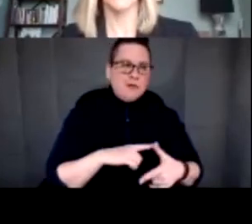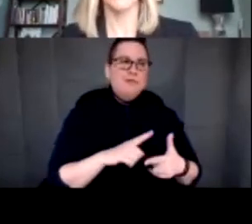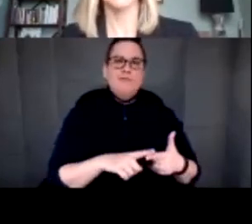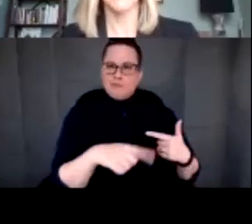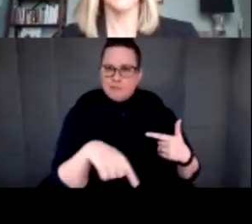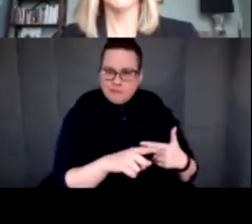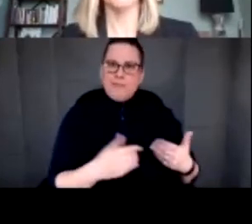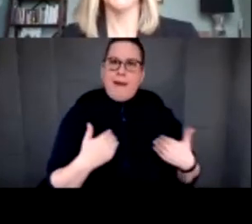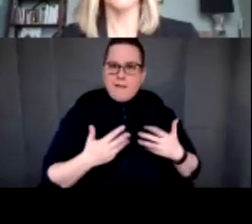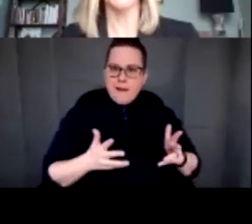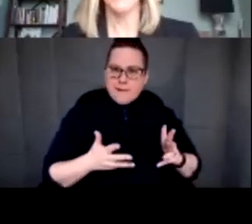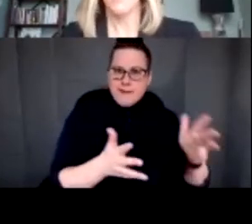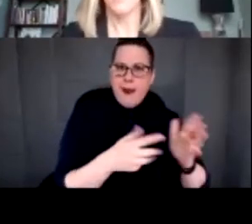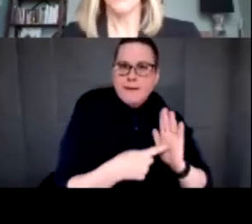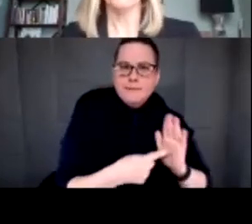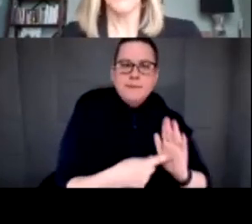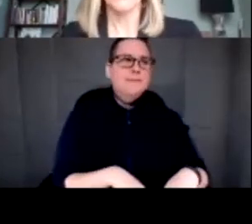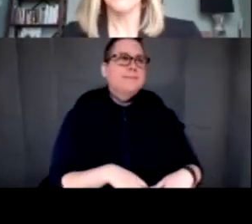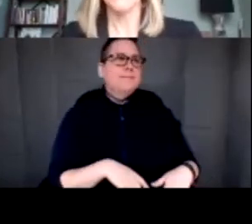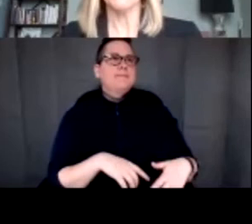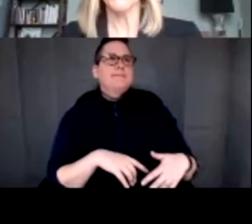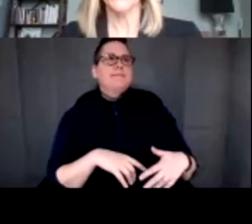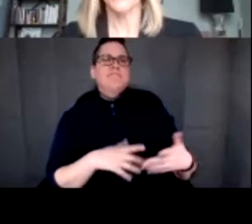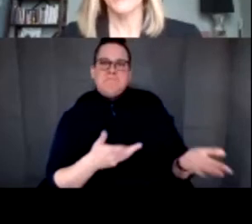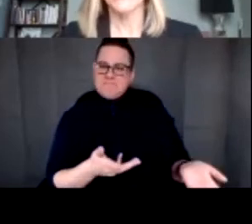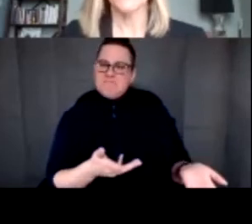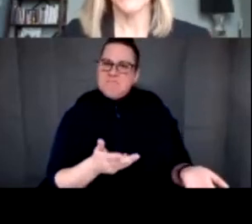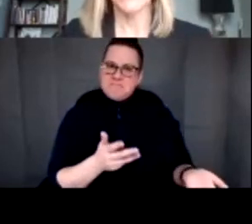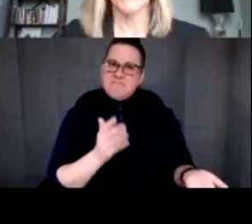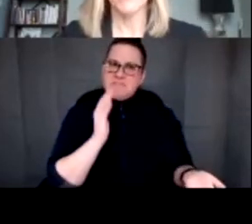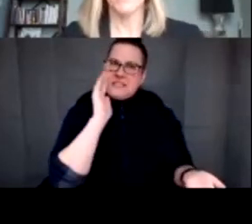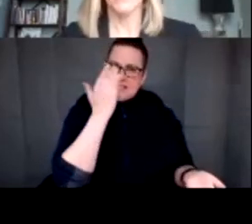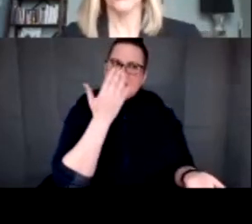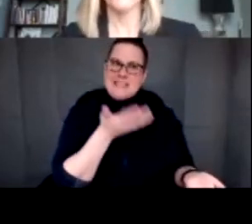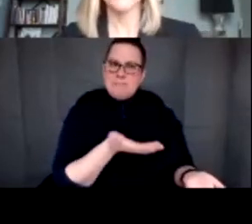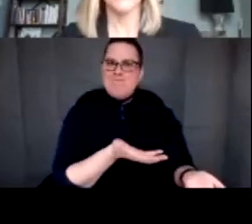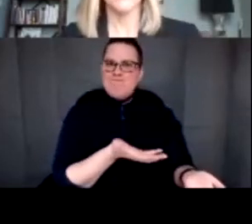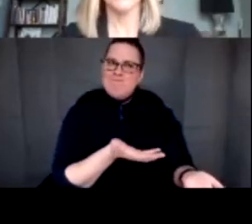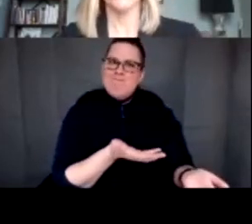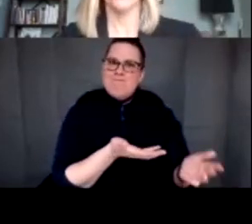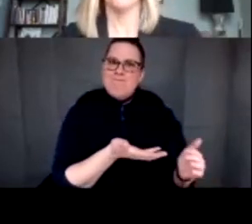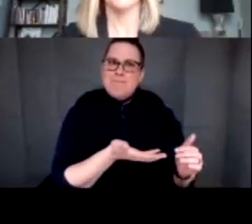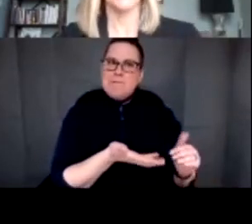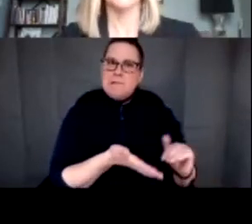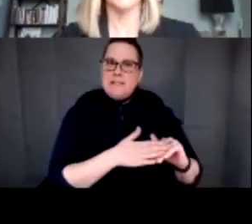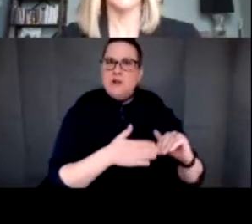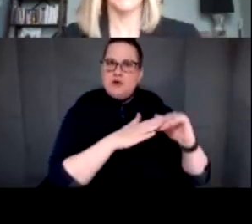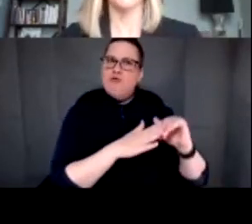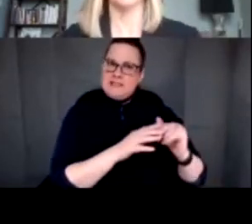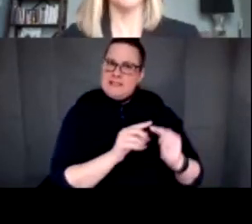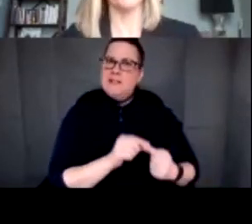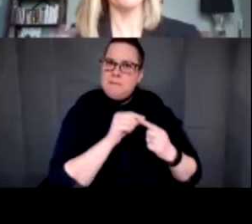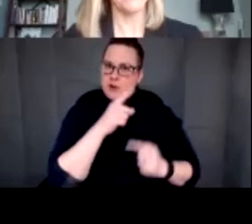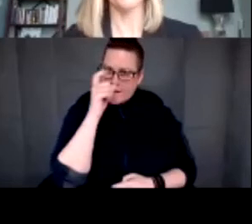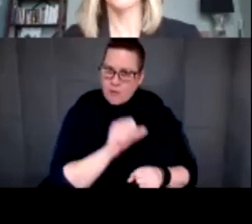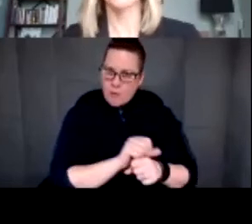experiencing anxiety symptoms, and that seems to definitely be increasing given COVID-19, and